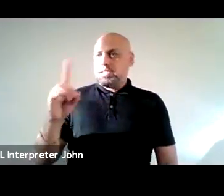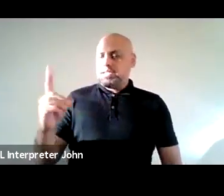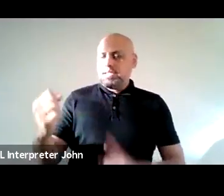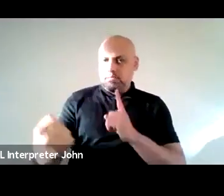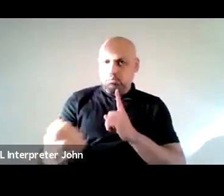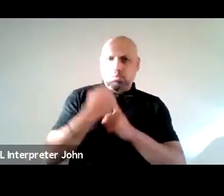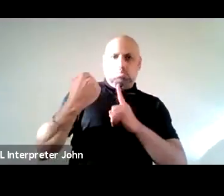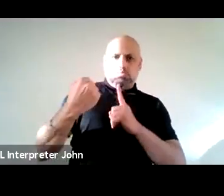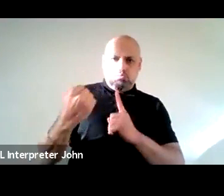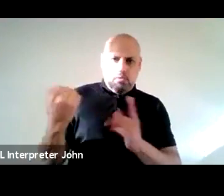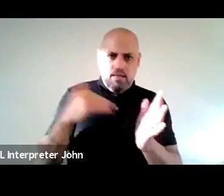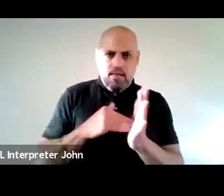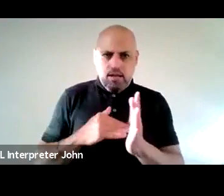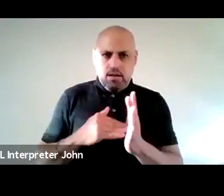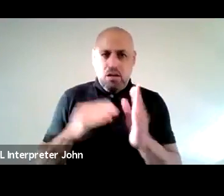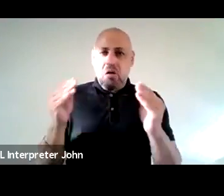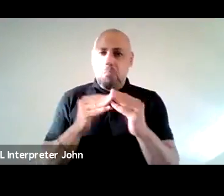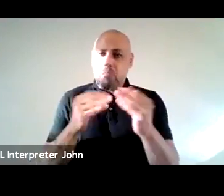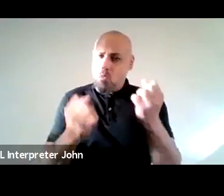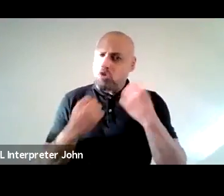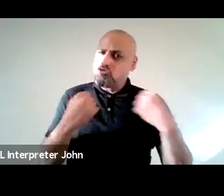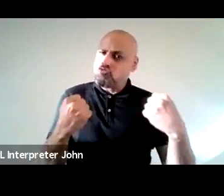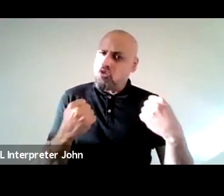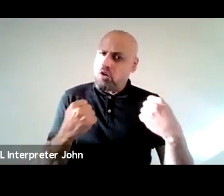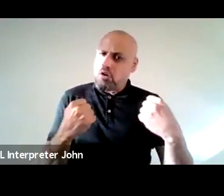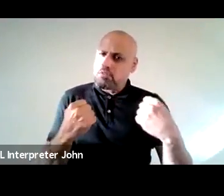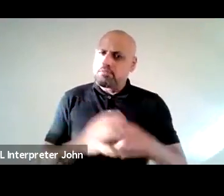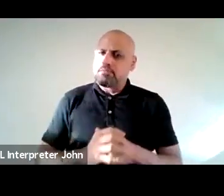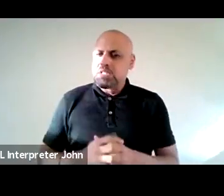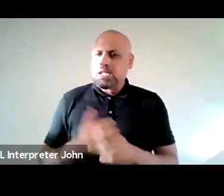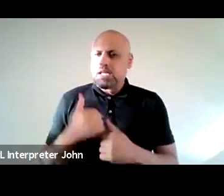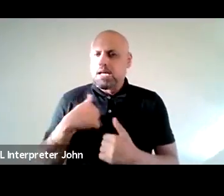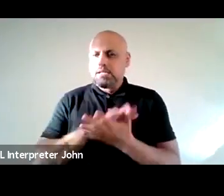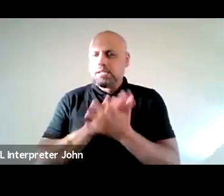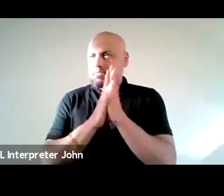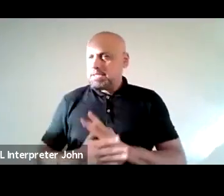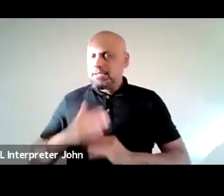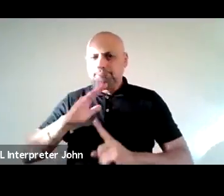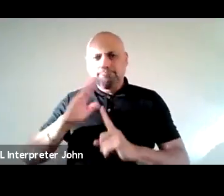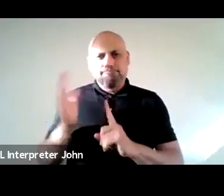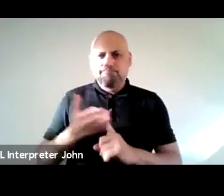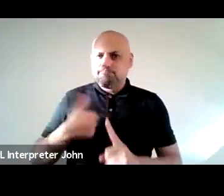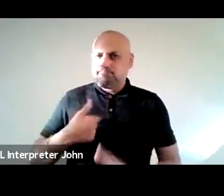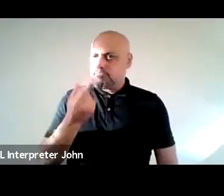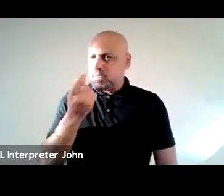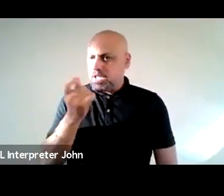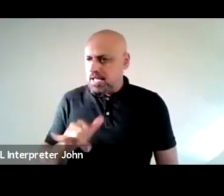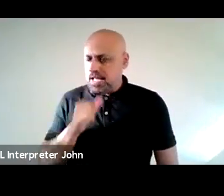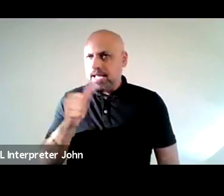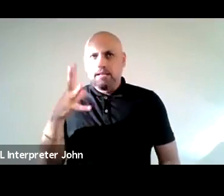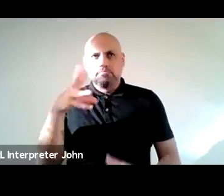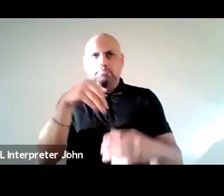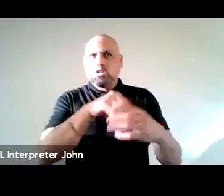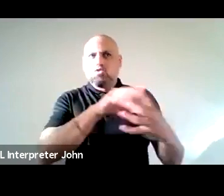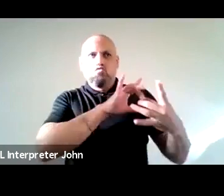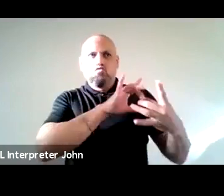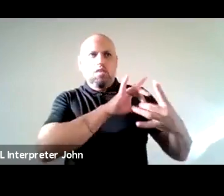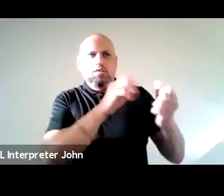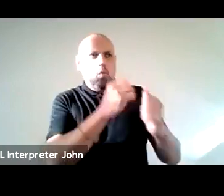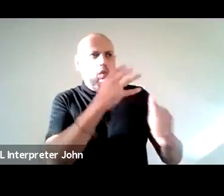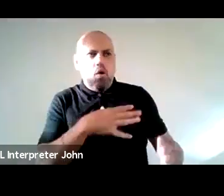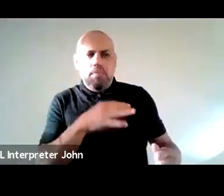again, and stronger than ever. I became convinced I was gay and did not belong in this relationship with a